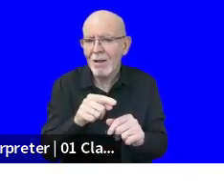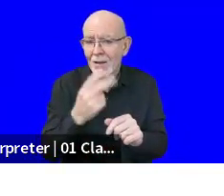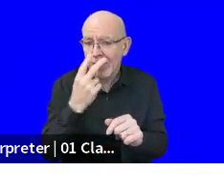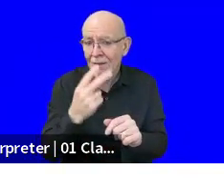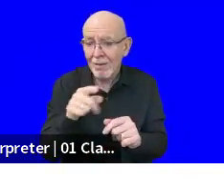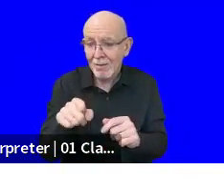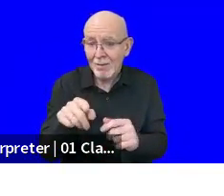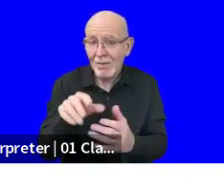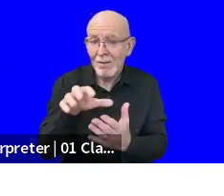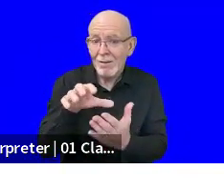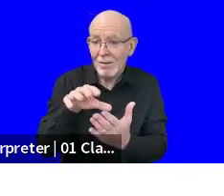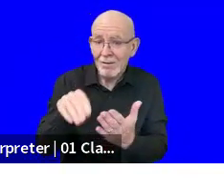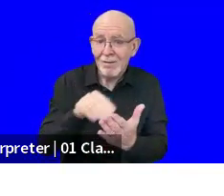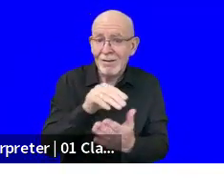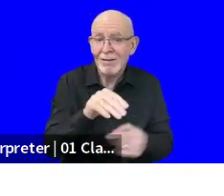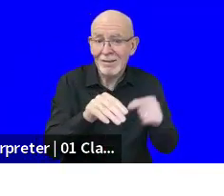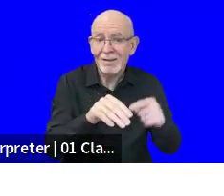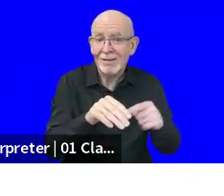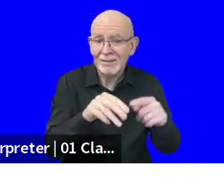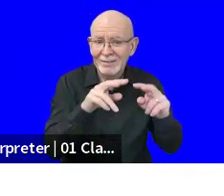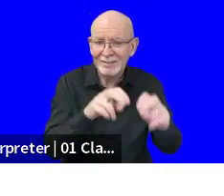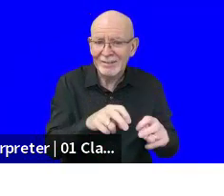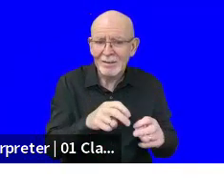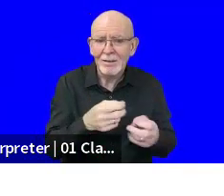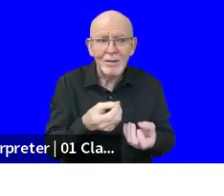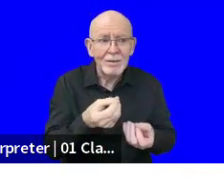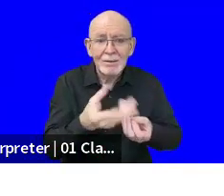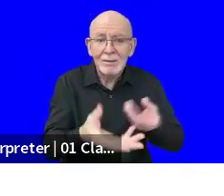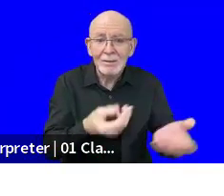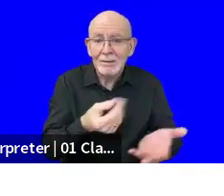with this methodology, we can estimate the impact on